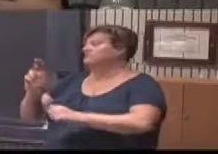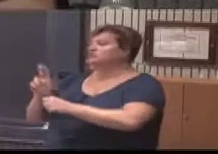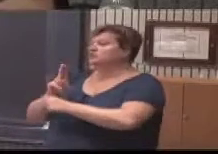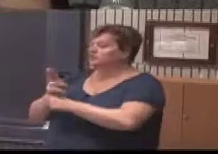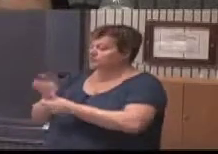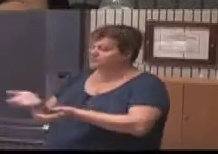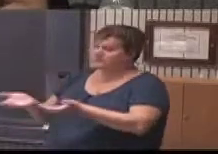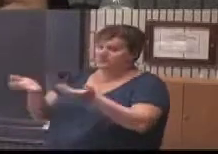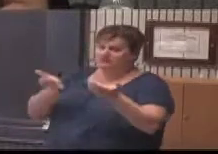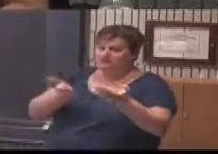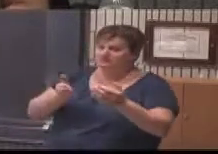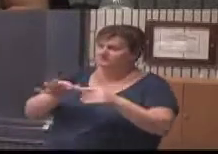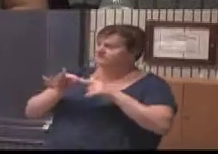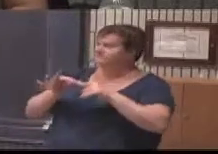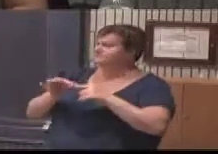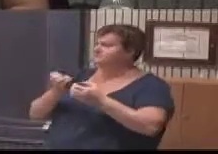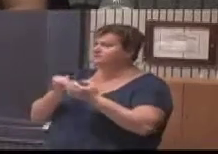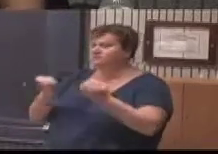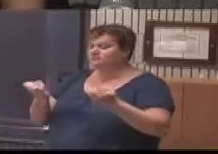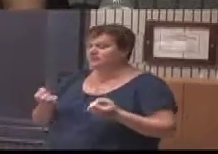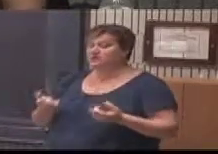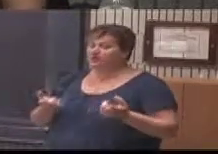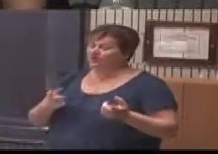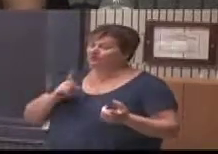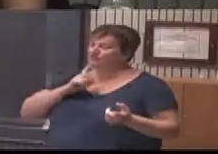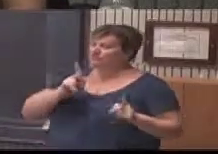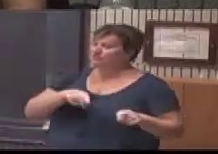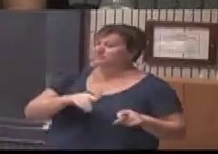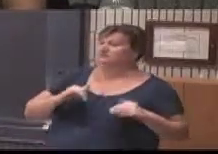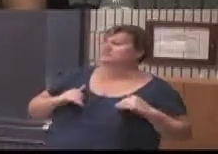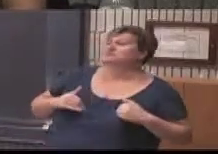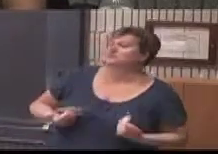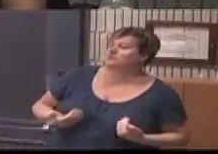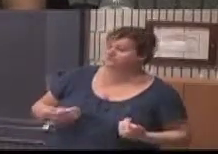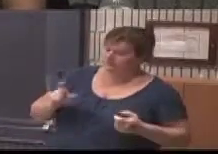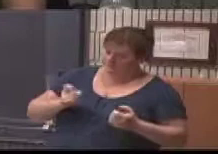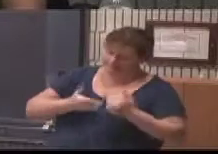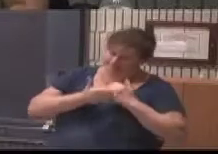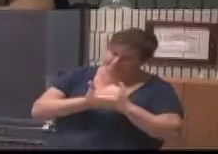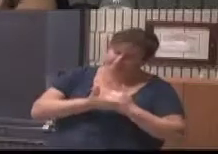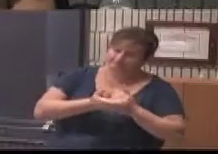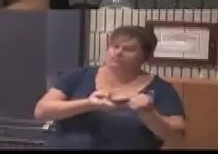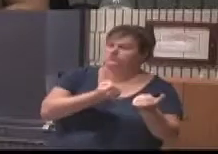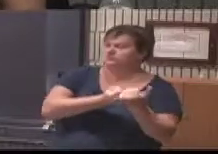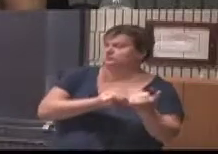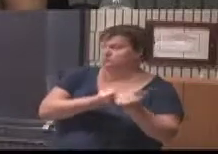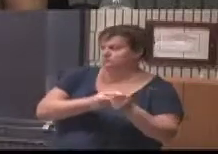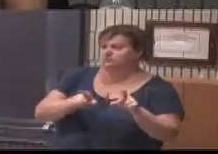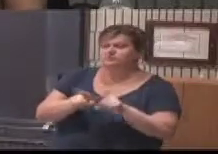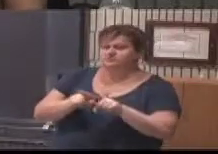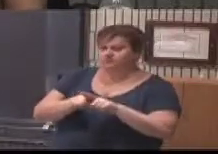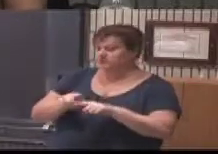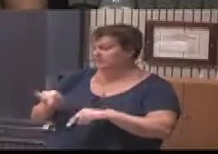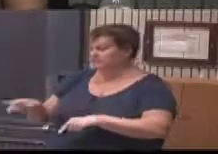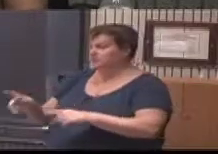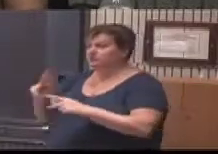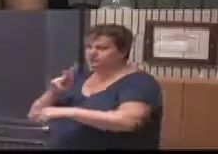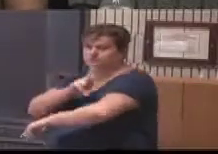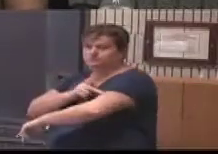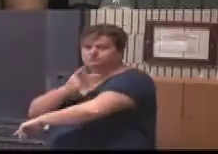lift. The caregiver's exhausted. So a lot of times the caregiver, I think, needs just as much support as the patient